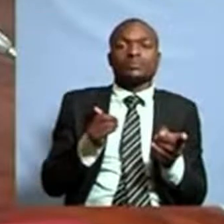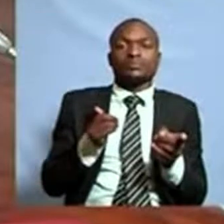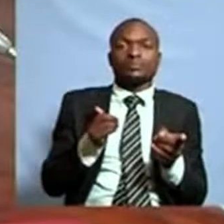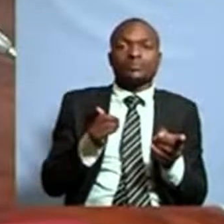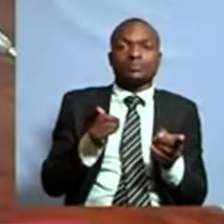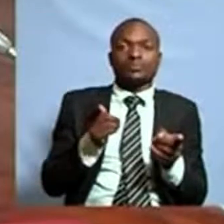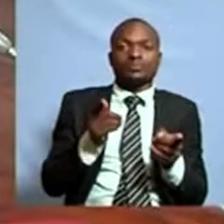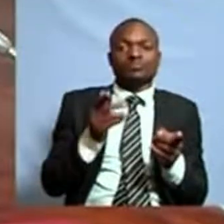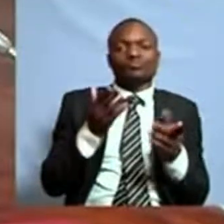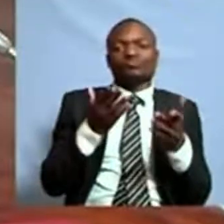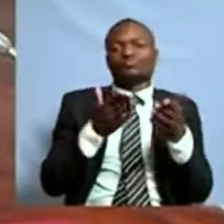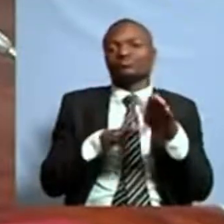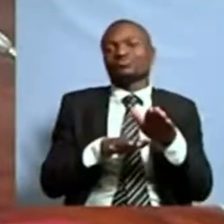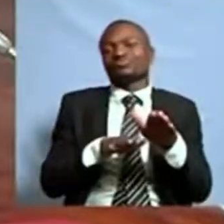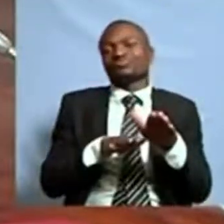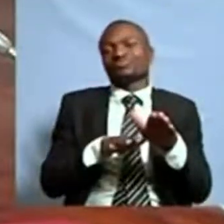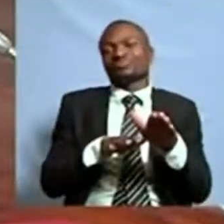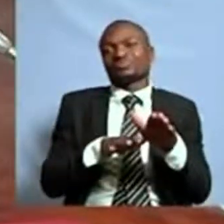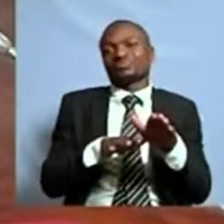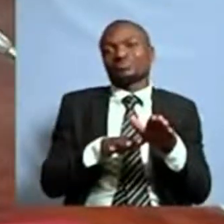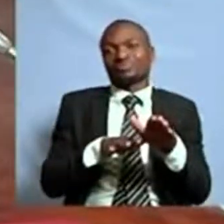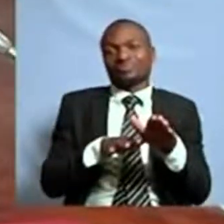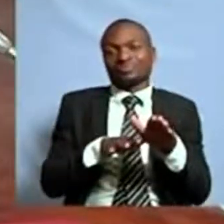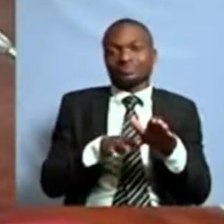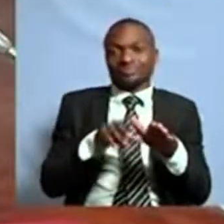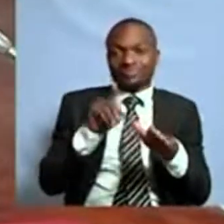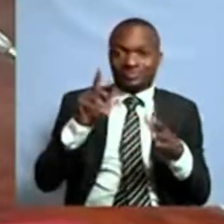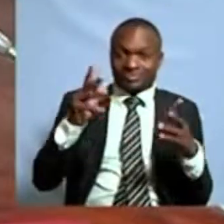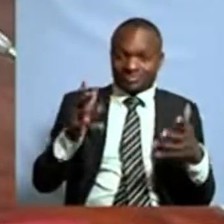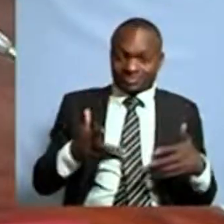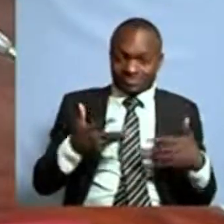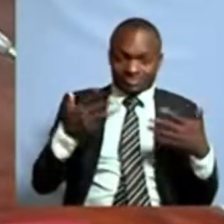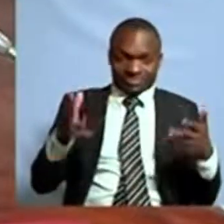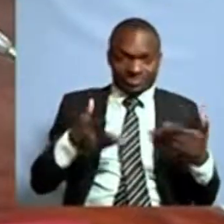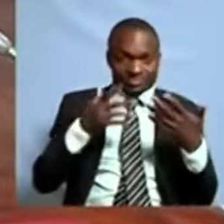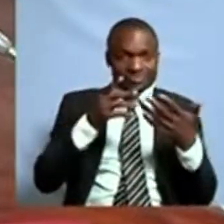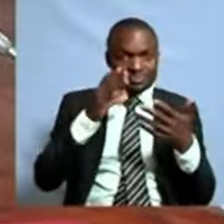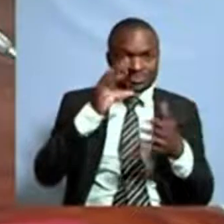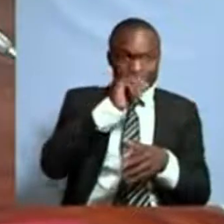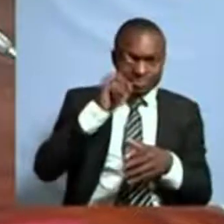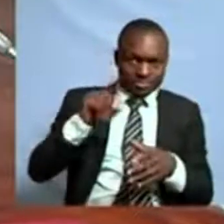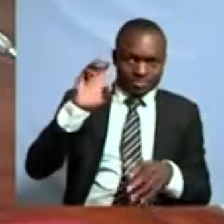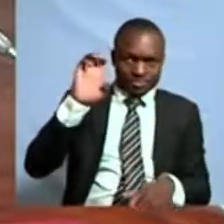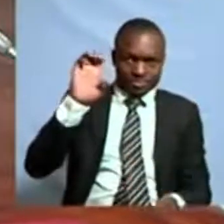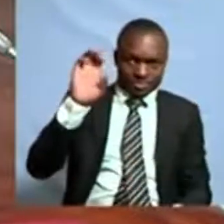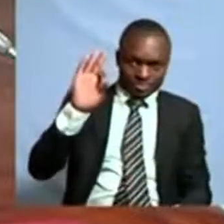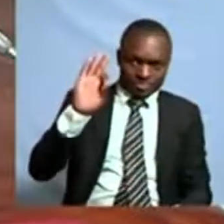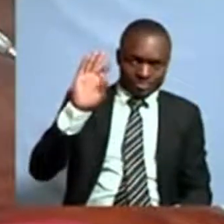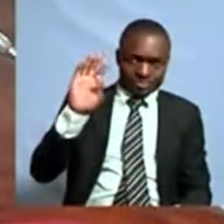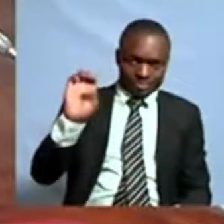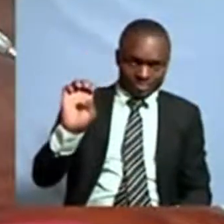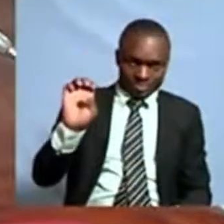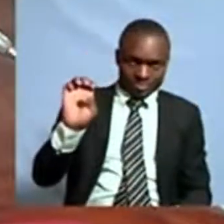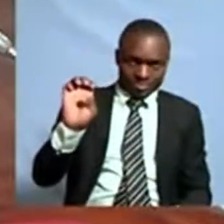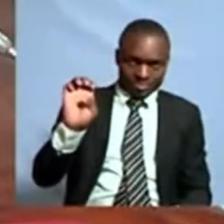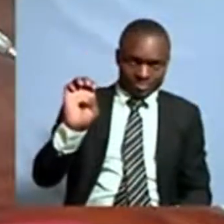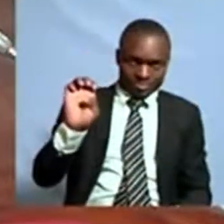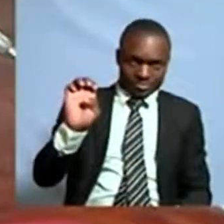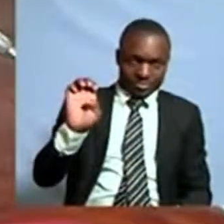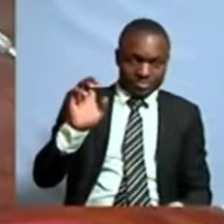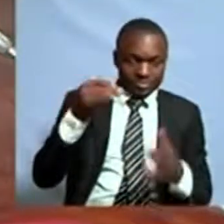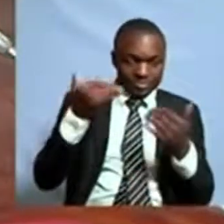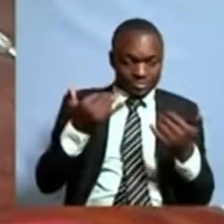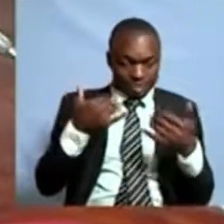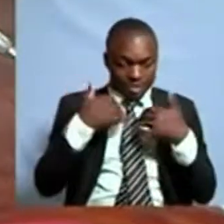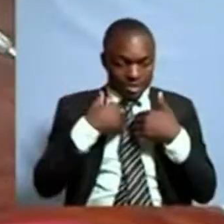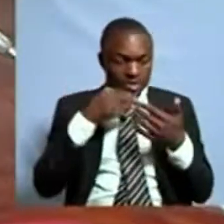it died. We are therefore grateful as Zambia Federation of Employers that we now have